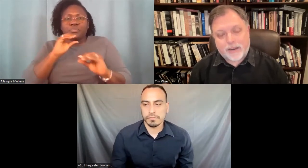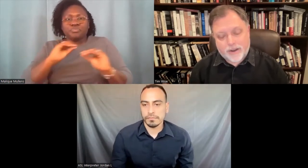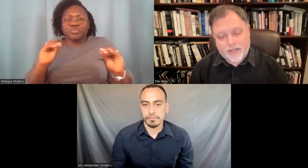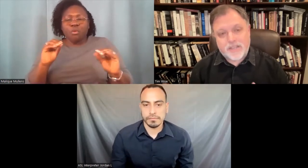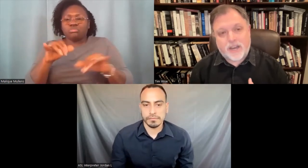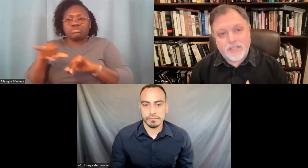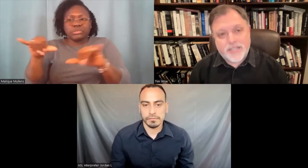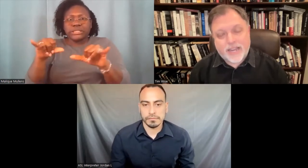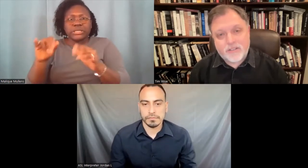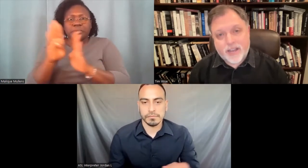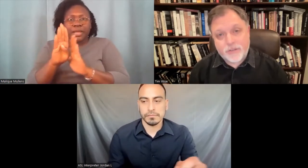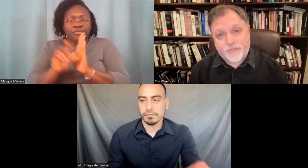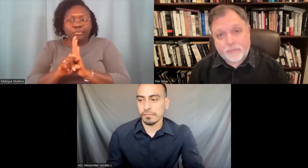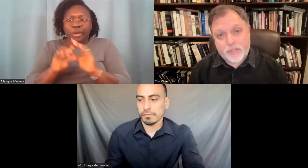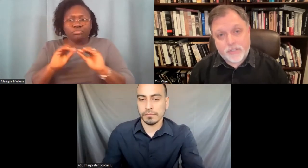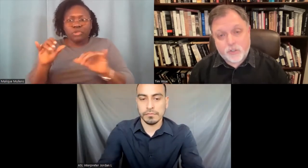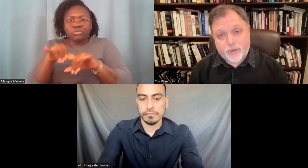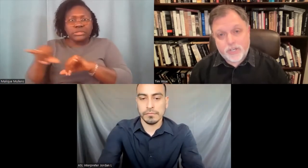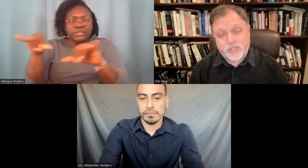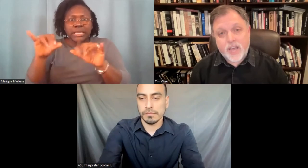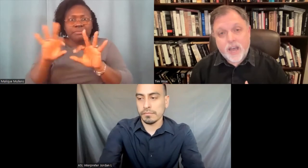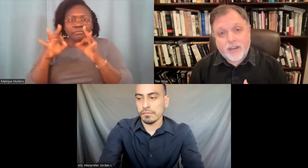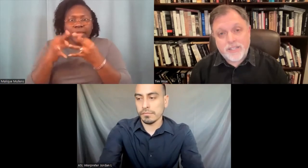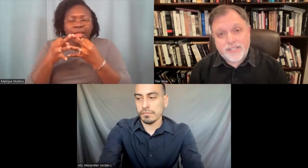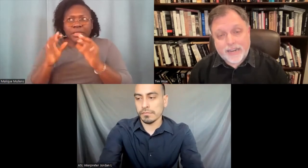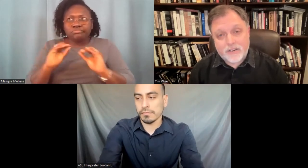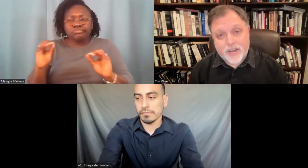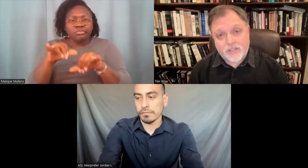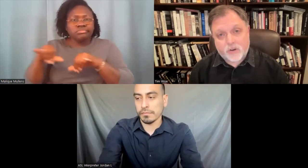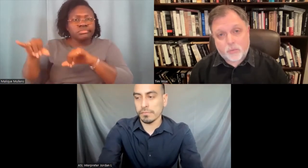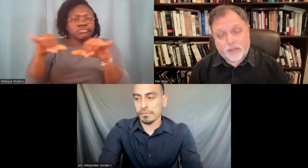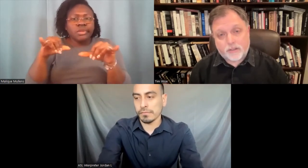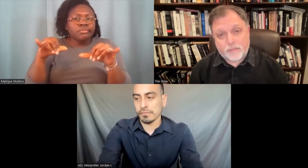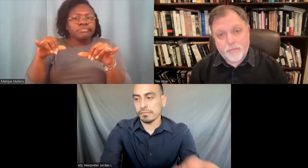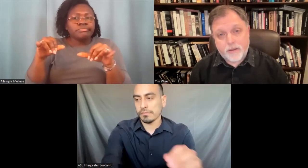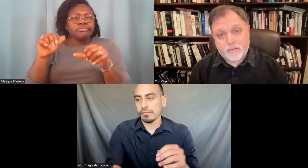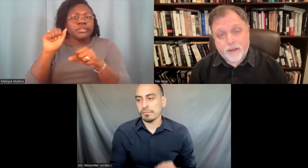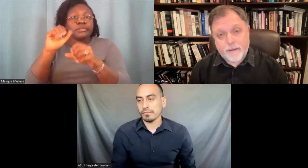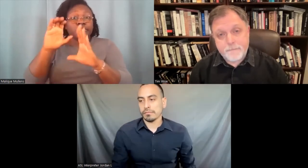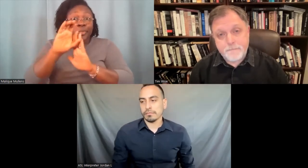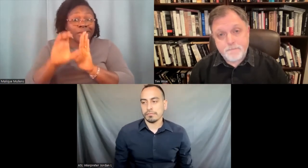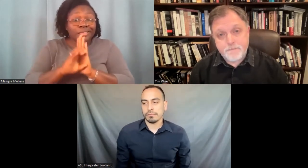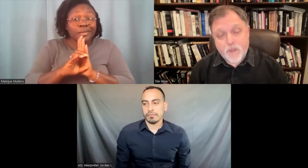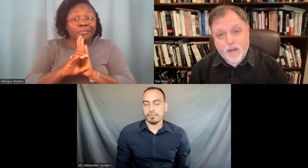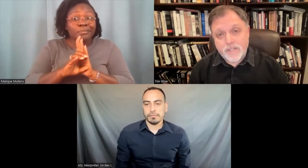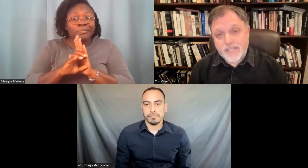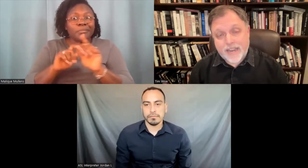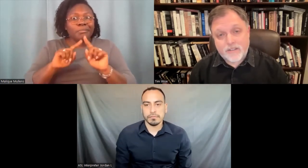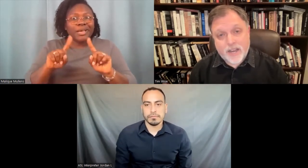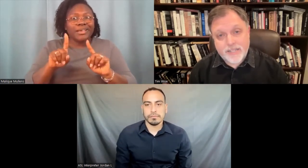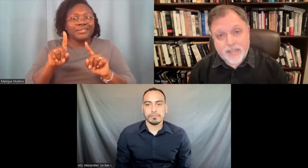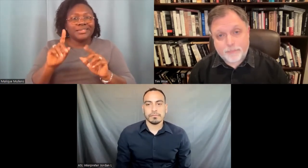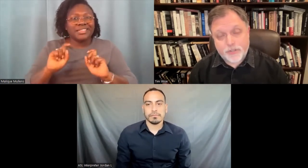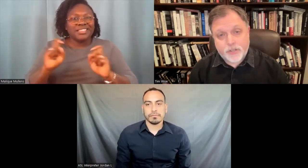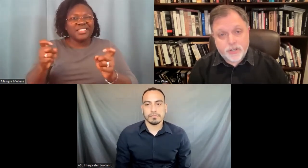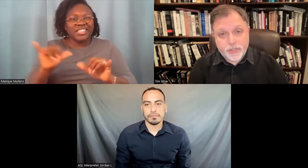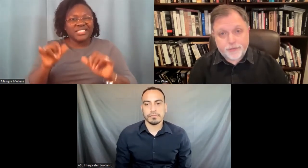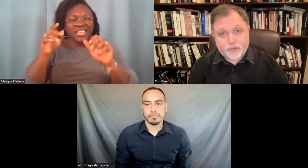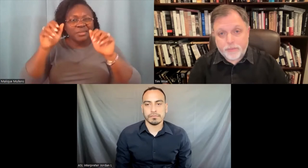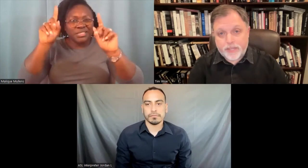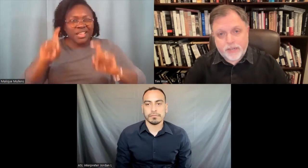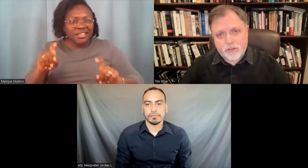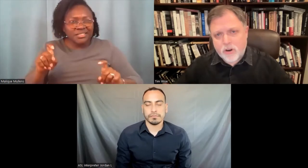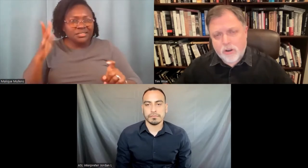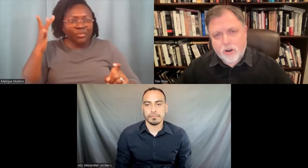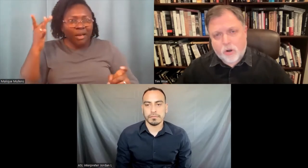unstandardized backgrounds, unstandardized family situations, unstandardized curriculum, right? Unstandardized opportunities